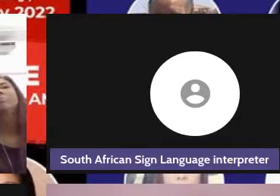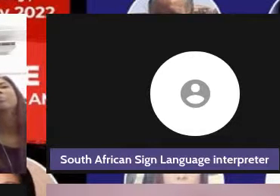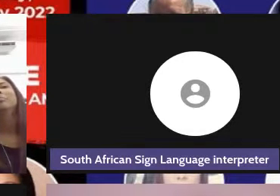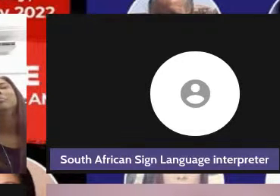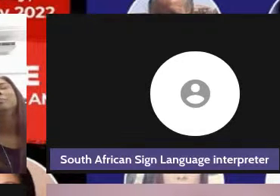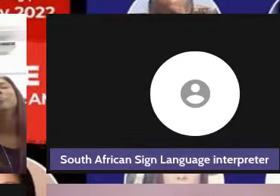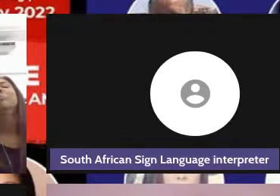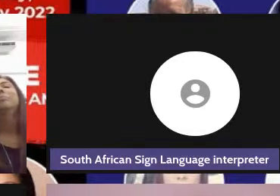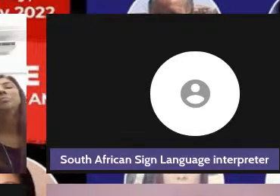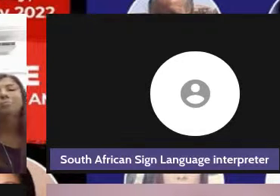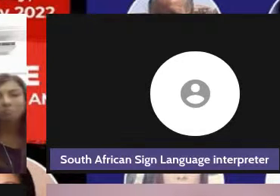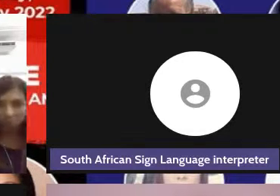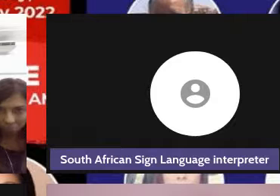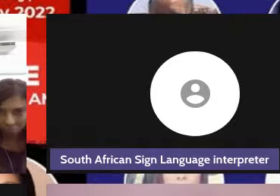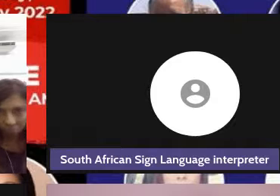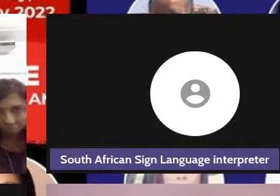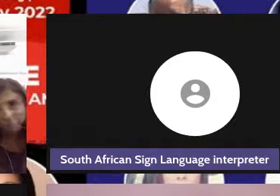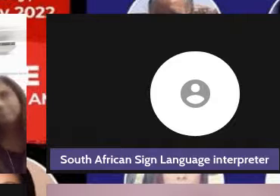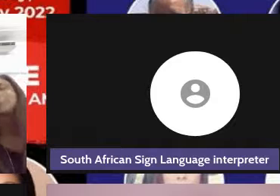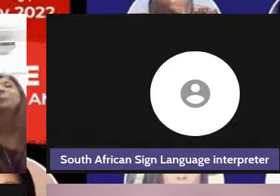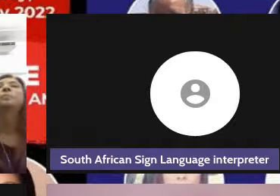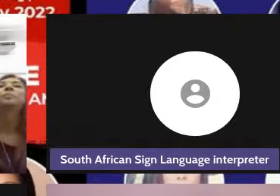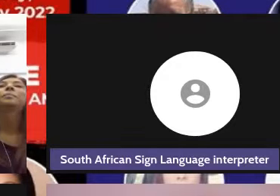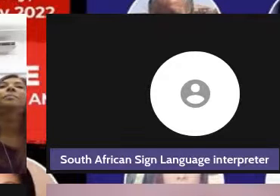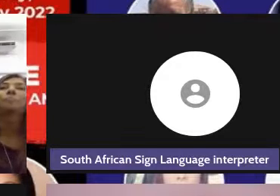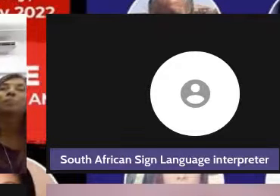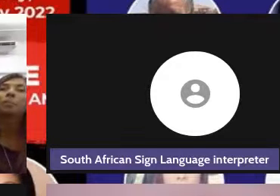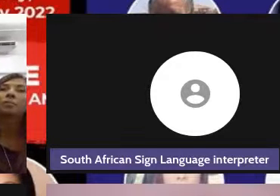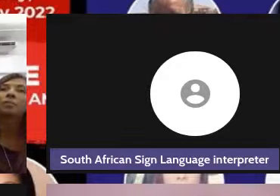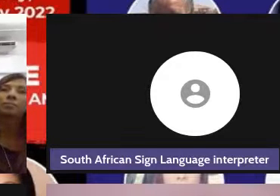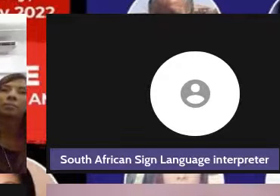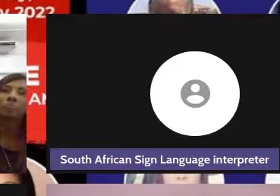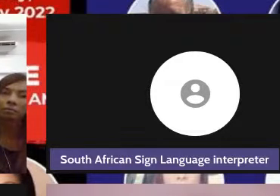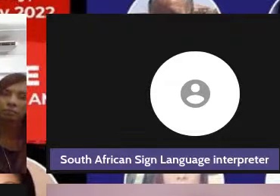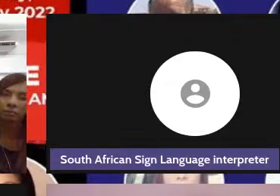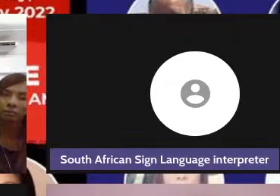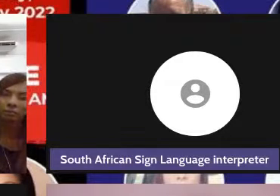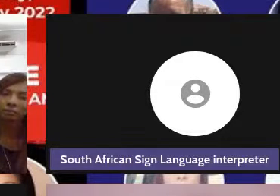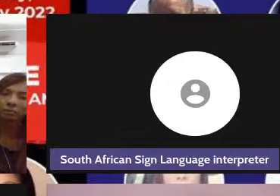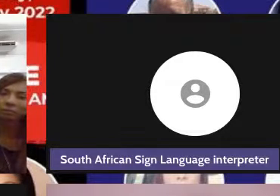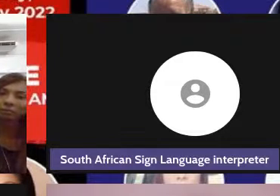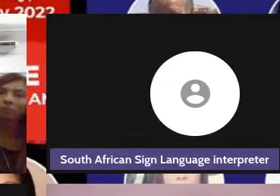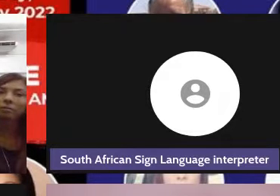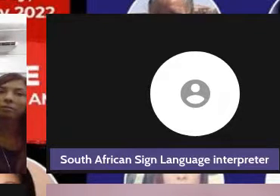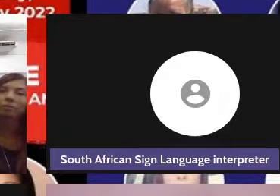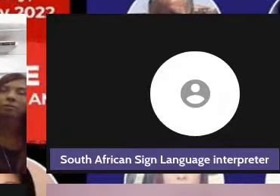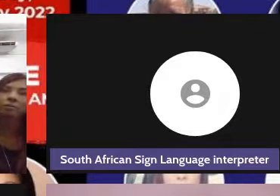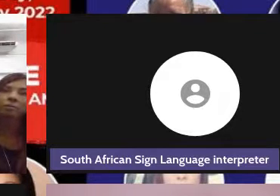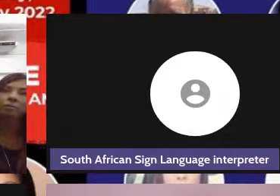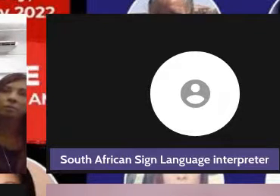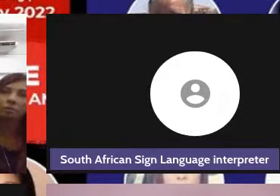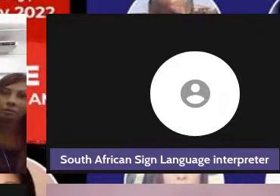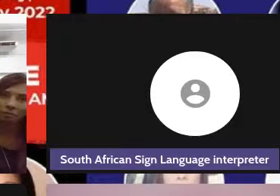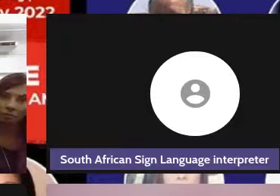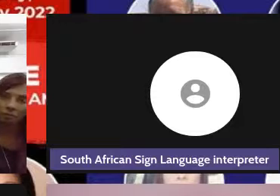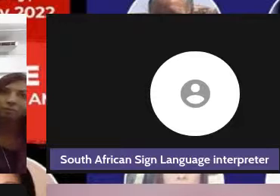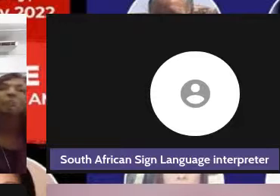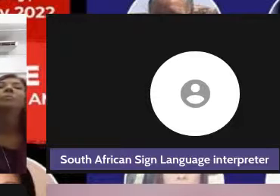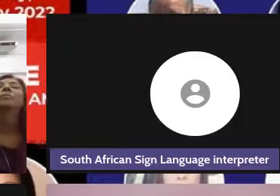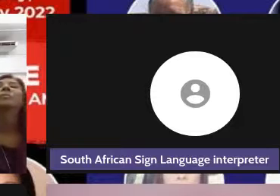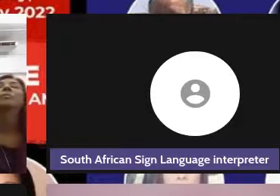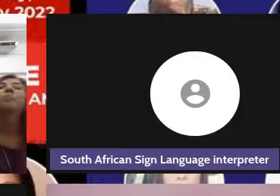appeal to people that there is a definitions app downloadable via Google